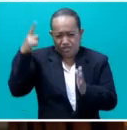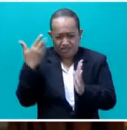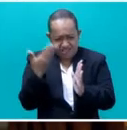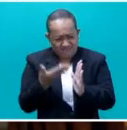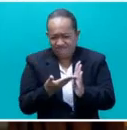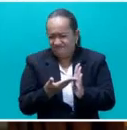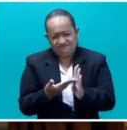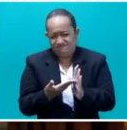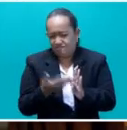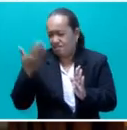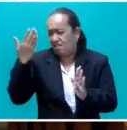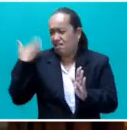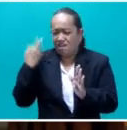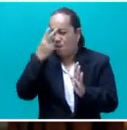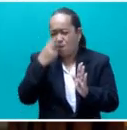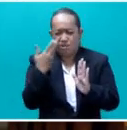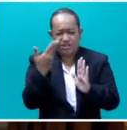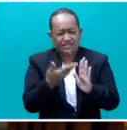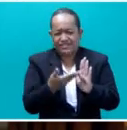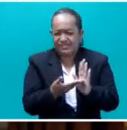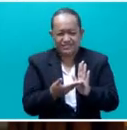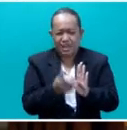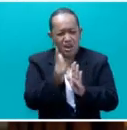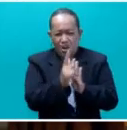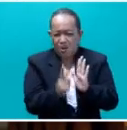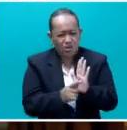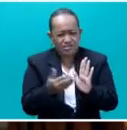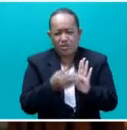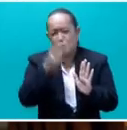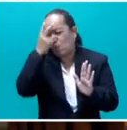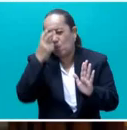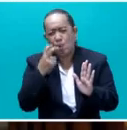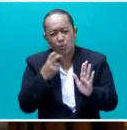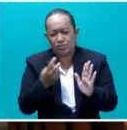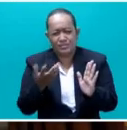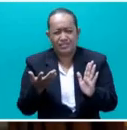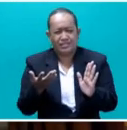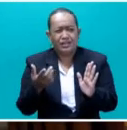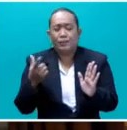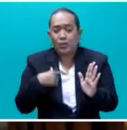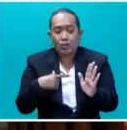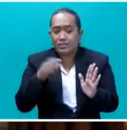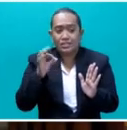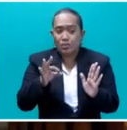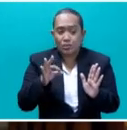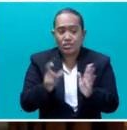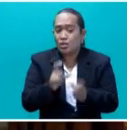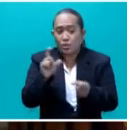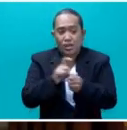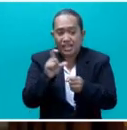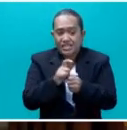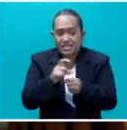planning, they only look at the laws and normally they don't want to be creative and they just stick to